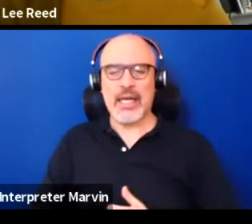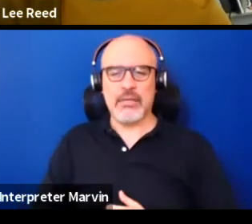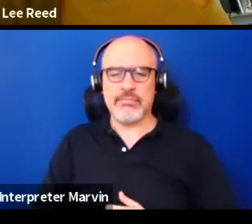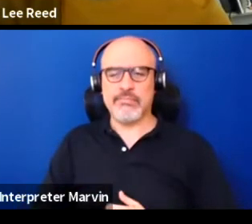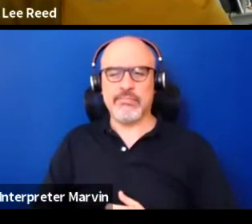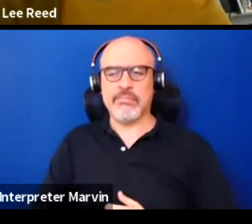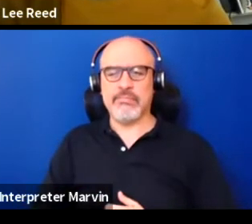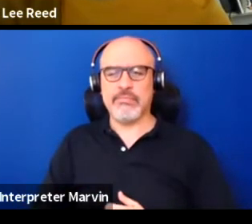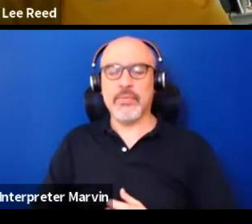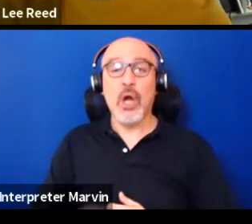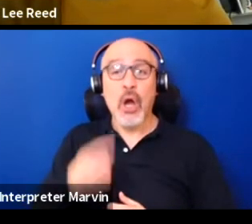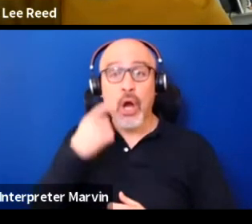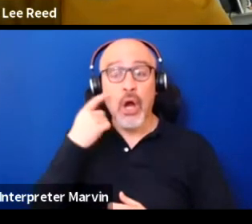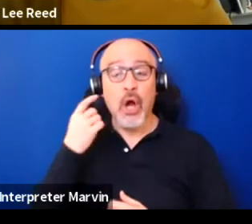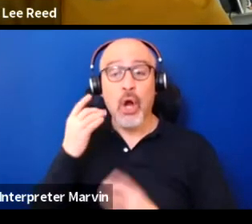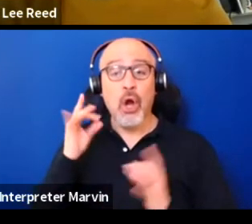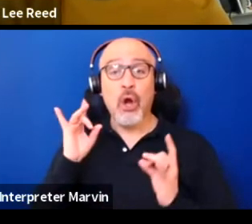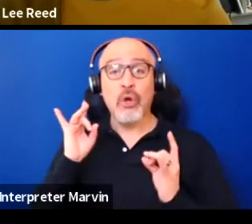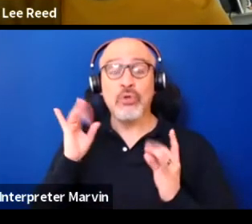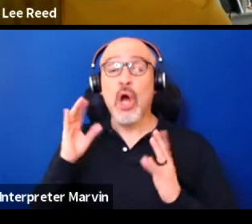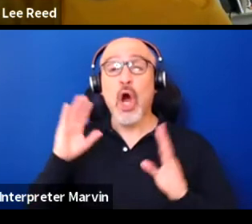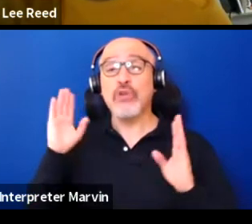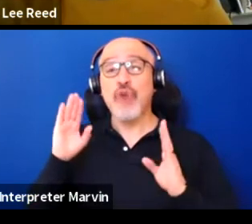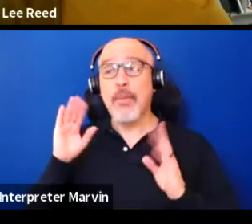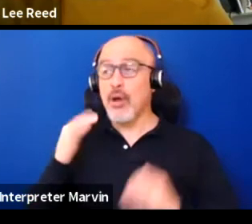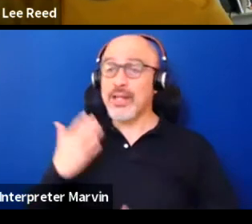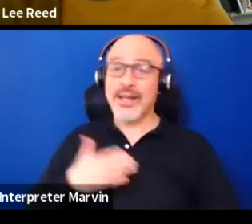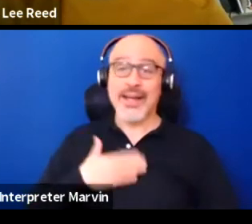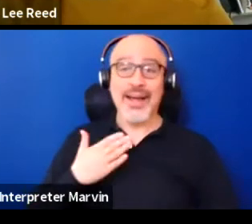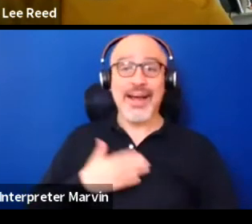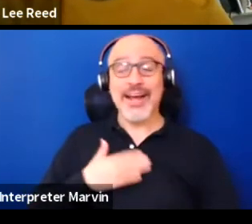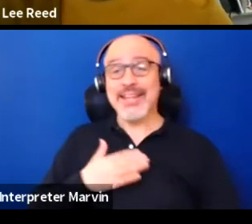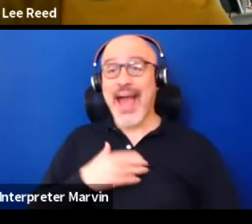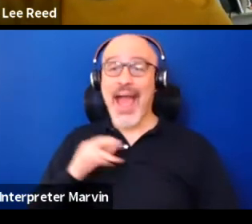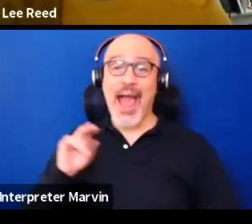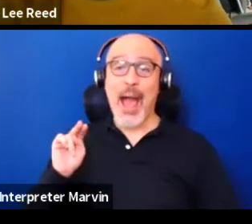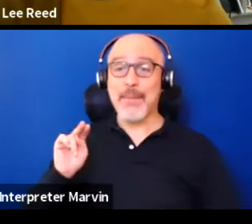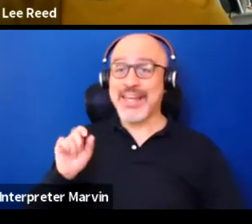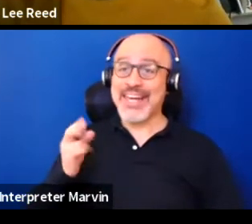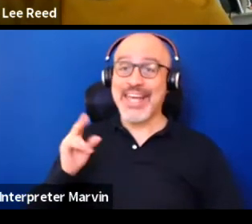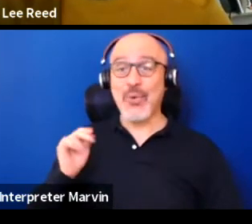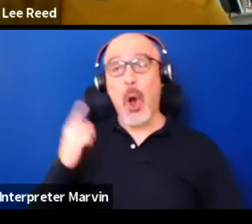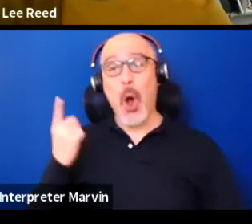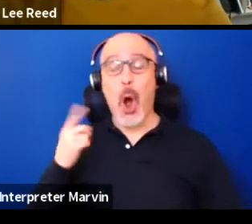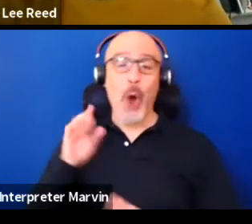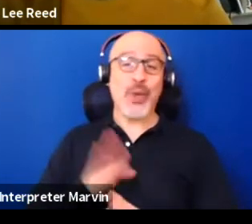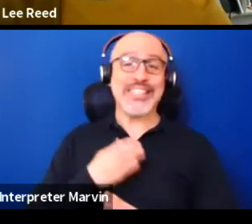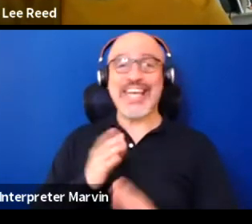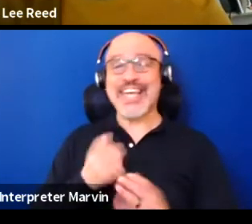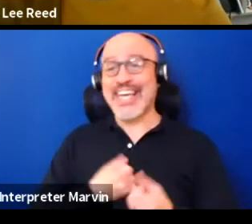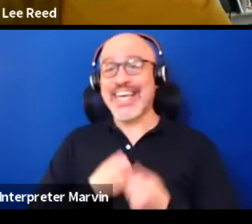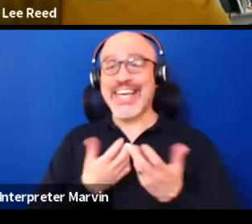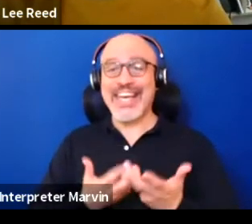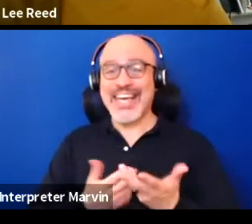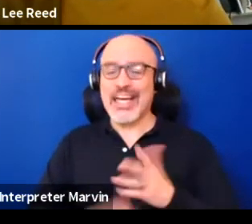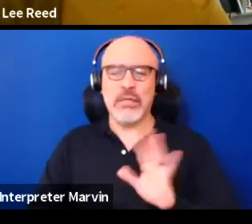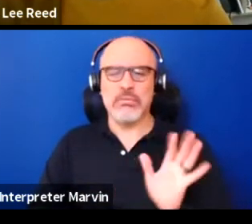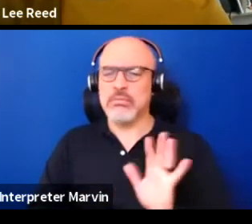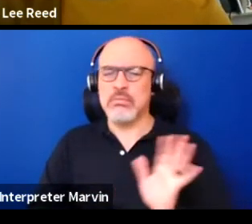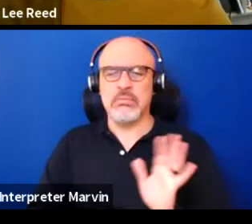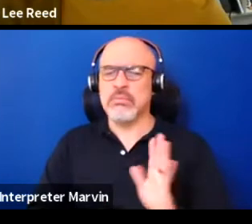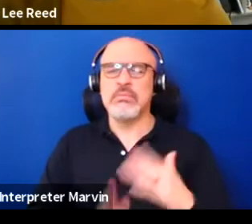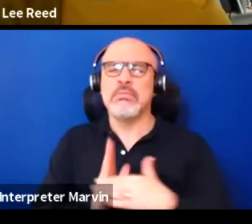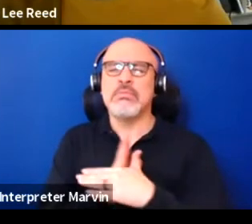trauma porn is the happy Negro who's always singing. Uh-huh. There's got to be something between those two